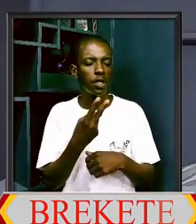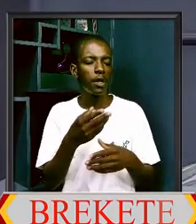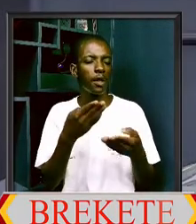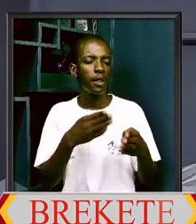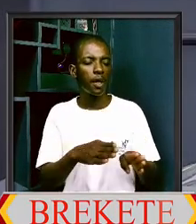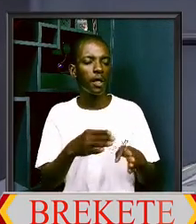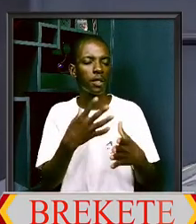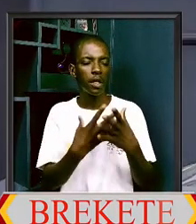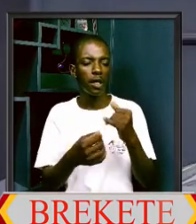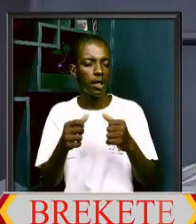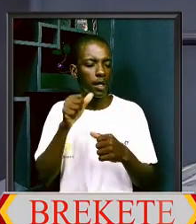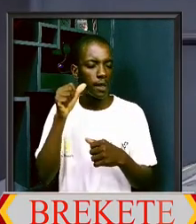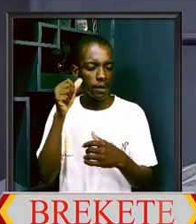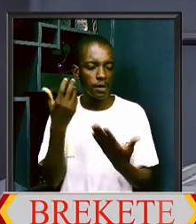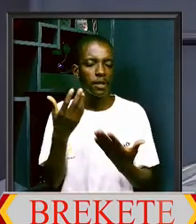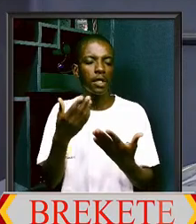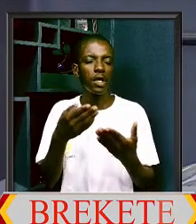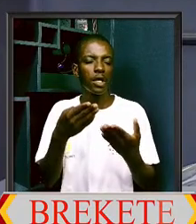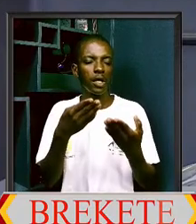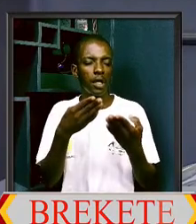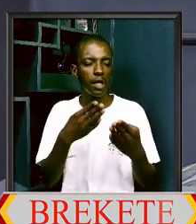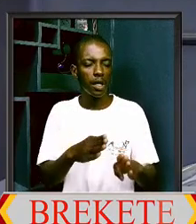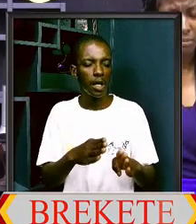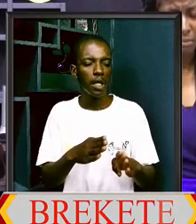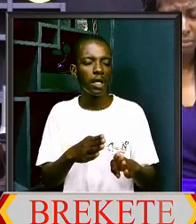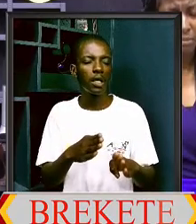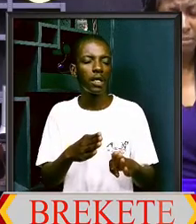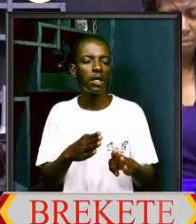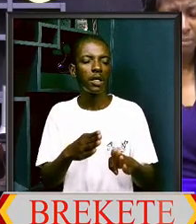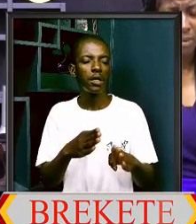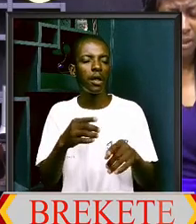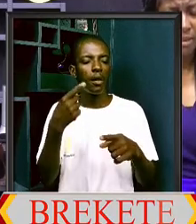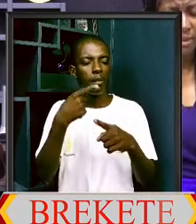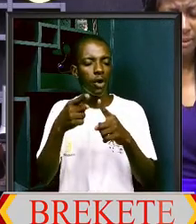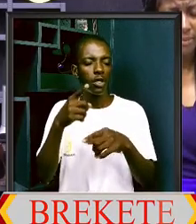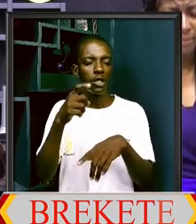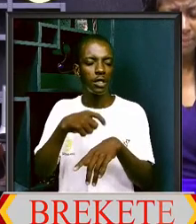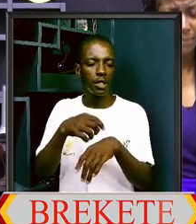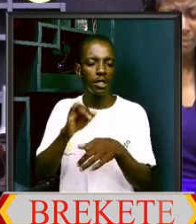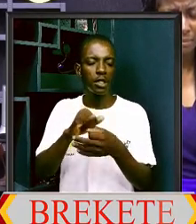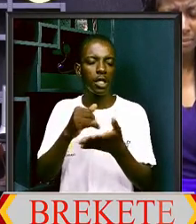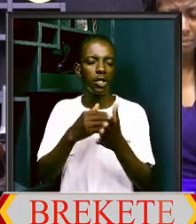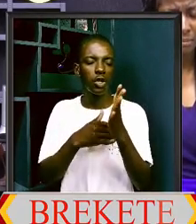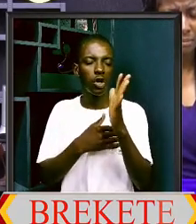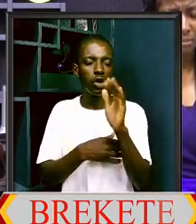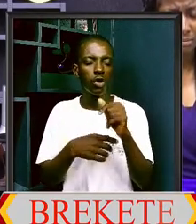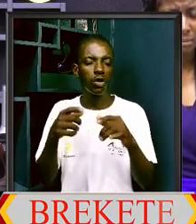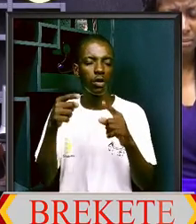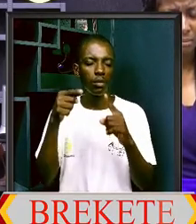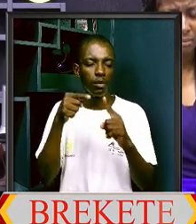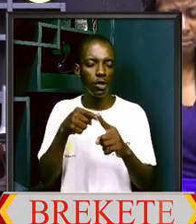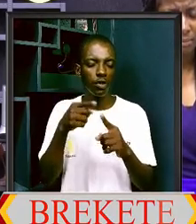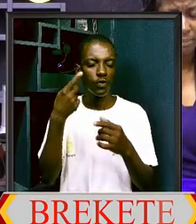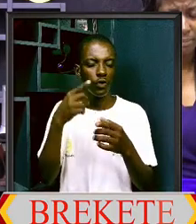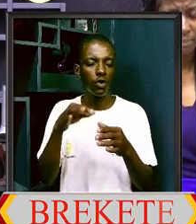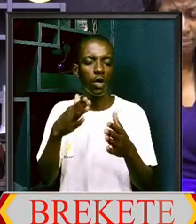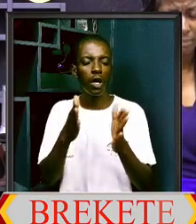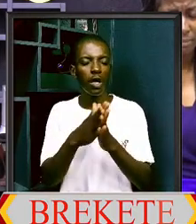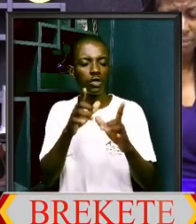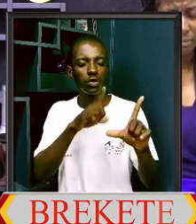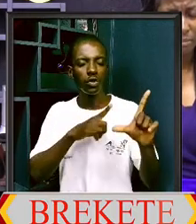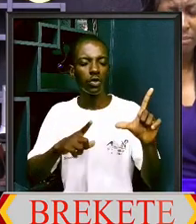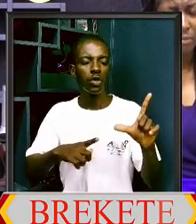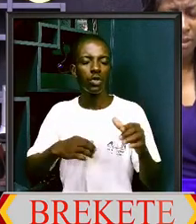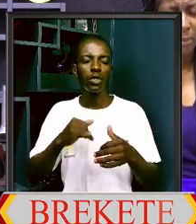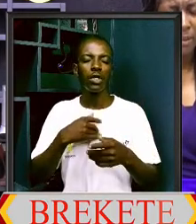prematurely amen you will die but the days that God has appointed for you amen I ask Lord that